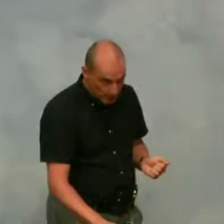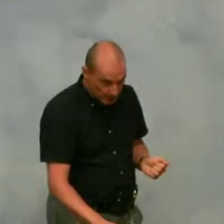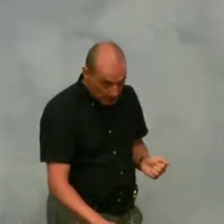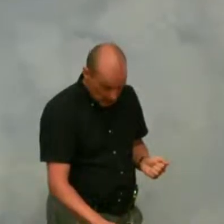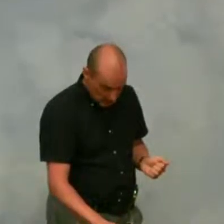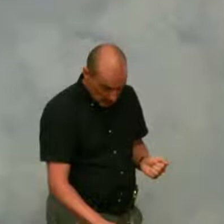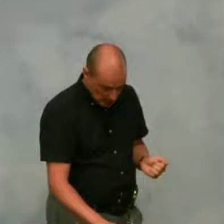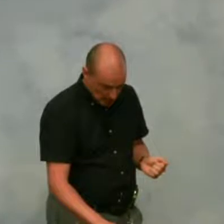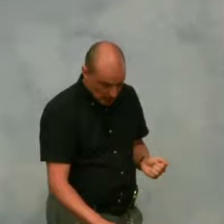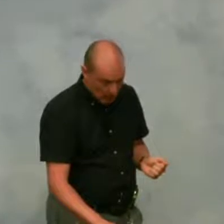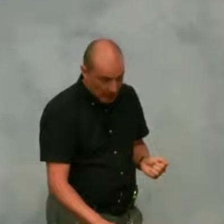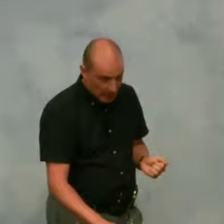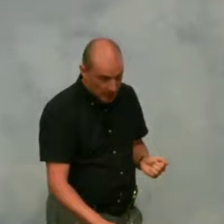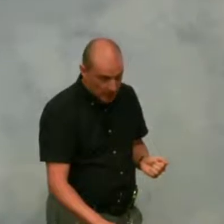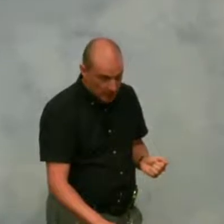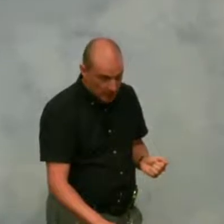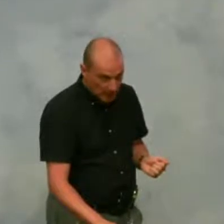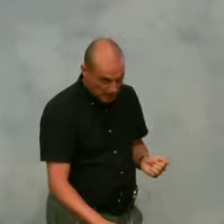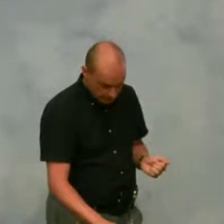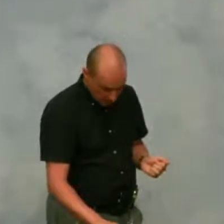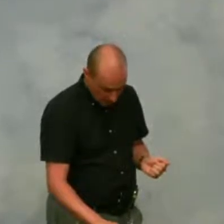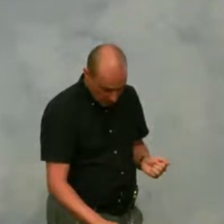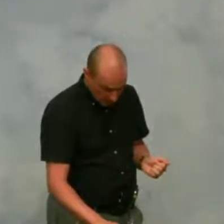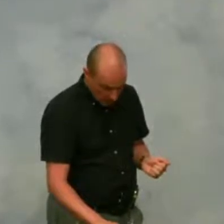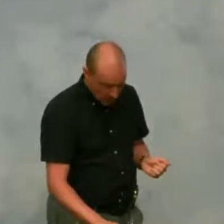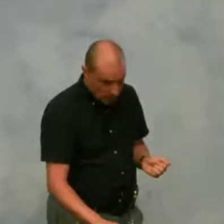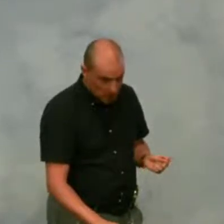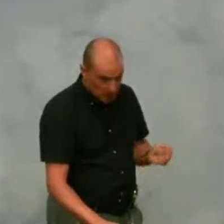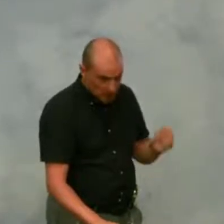6.1, the action plan